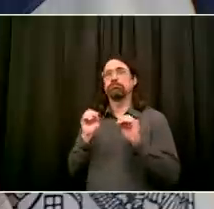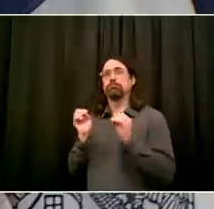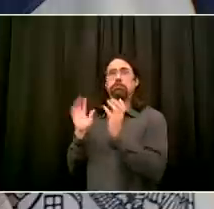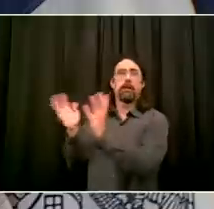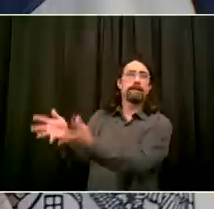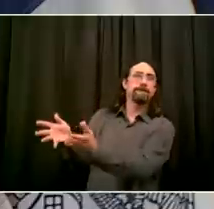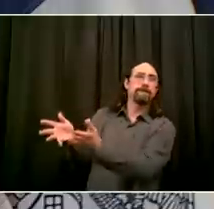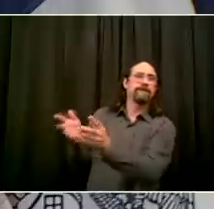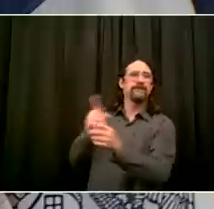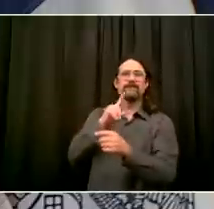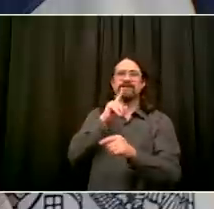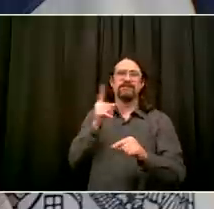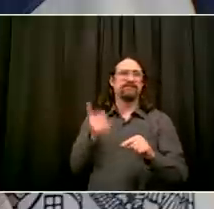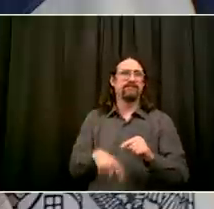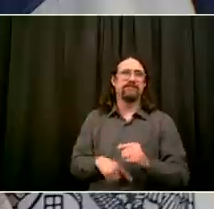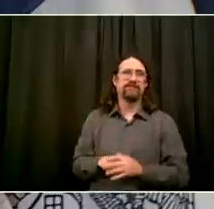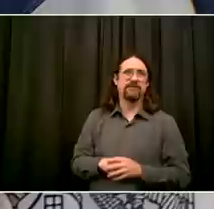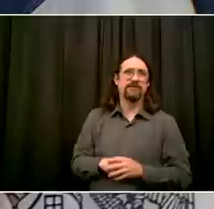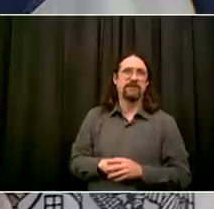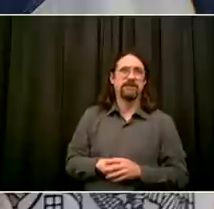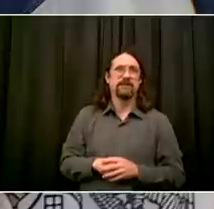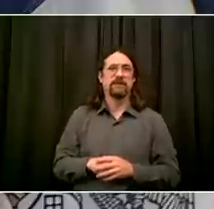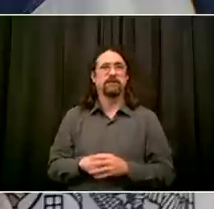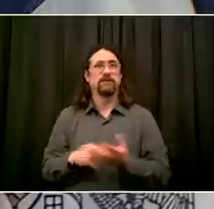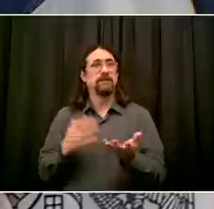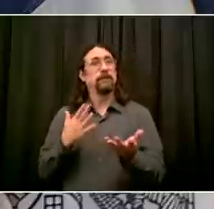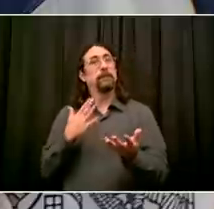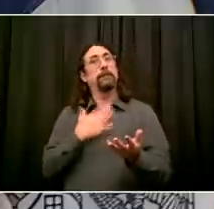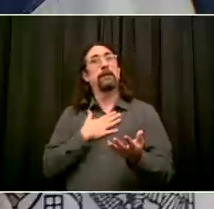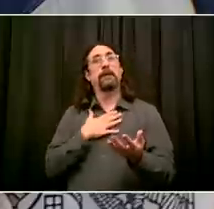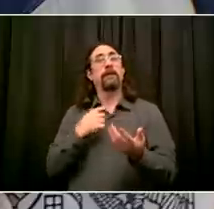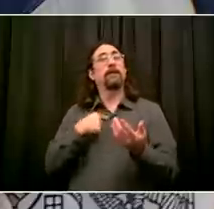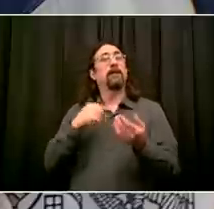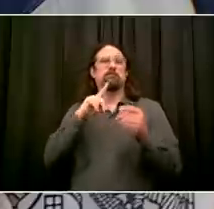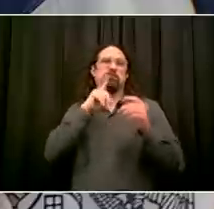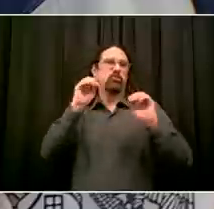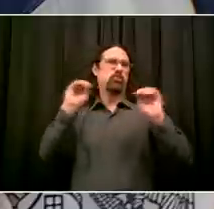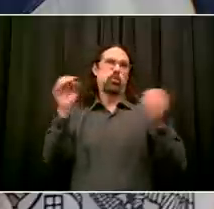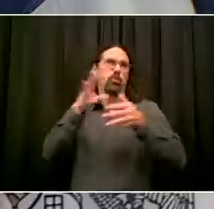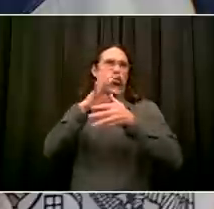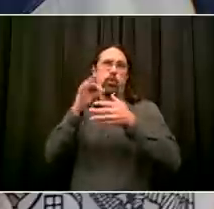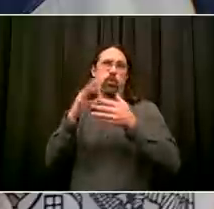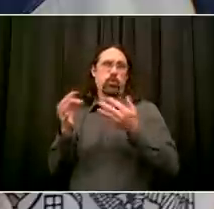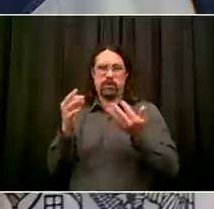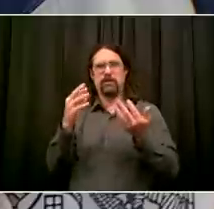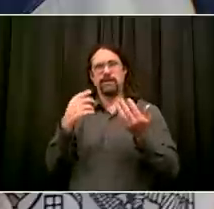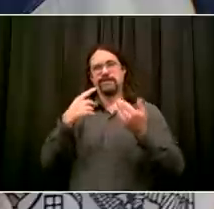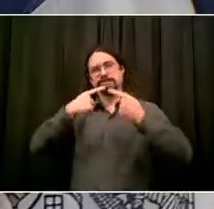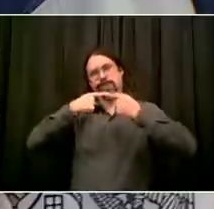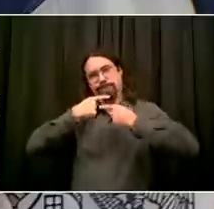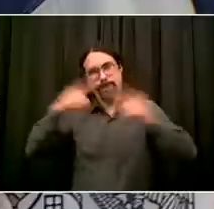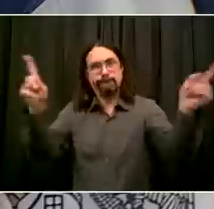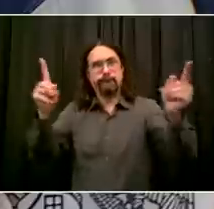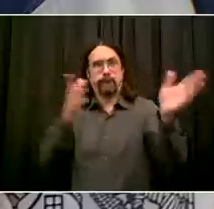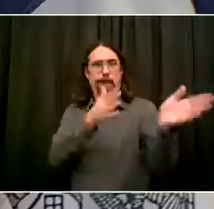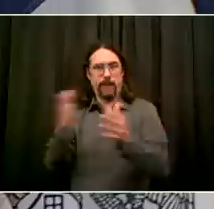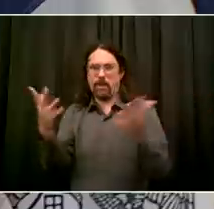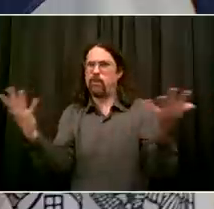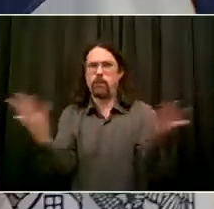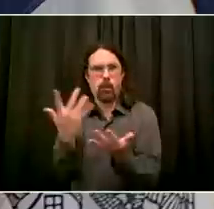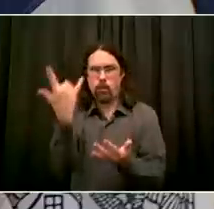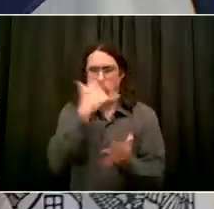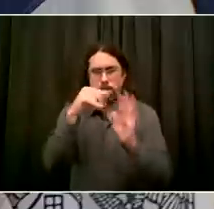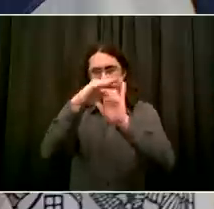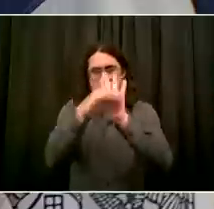convinced of that. We will educate everyone in the communities immediately when we have that decision. Clearly, the word has spread. So by putting